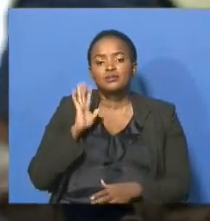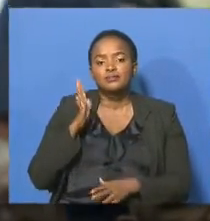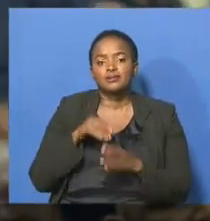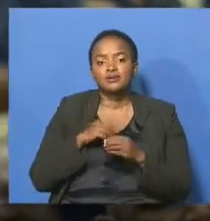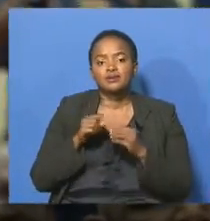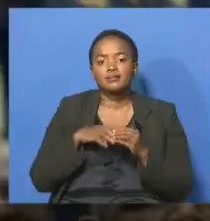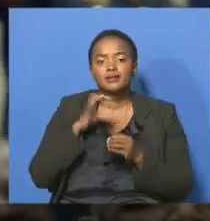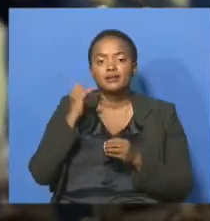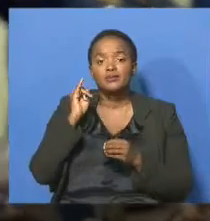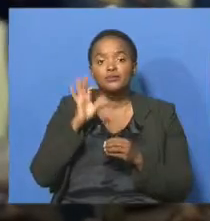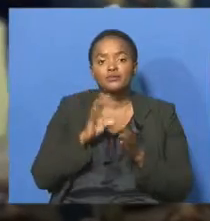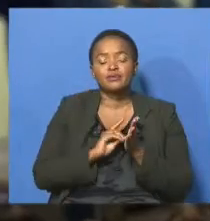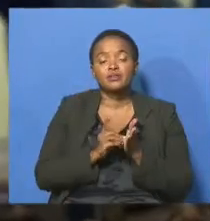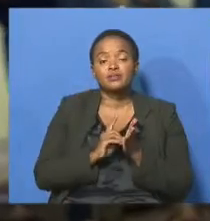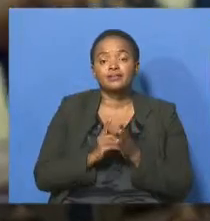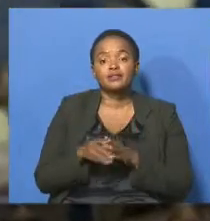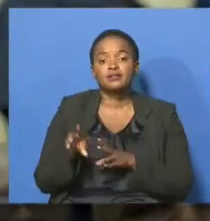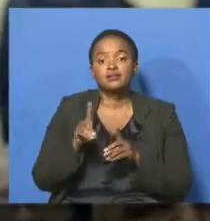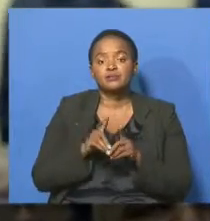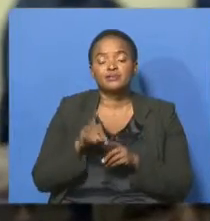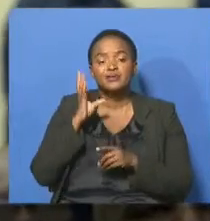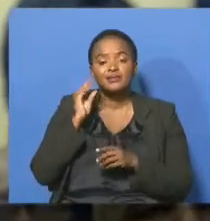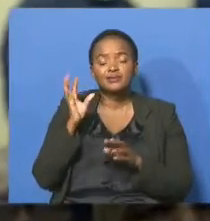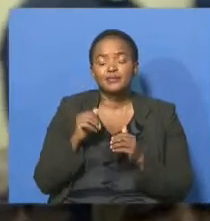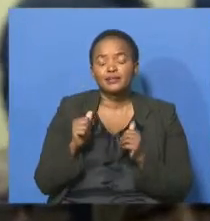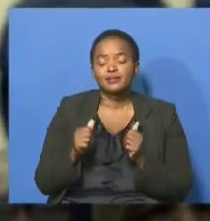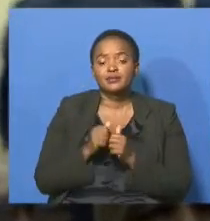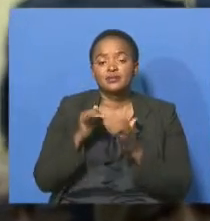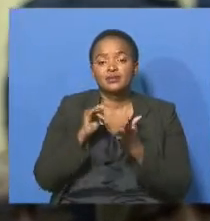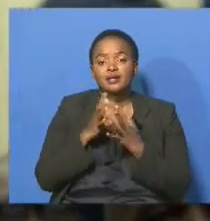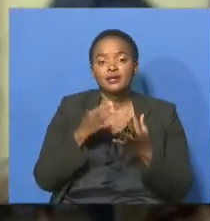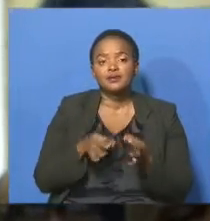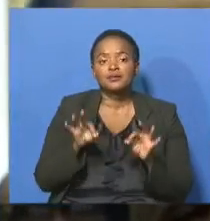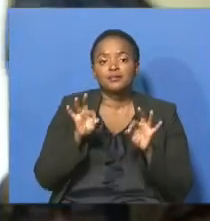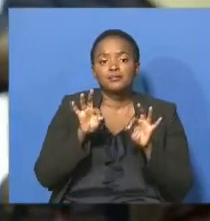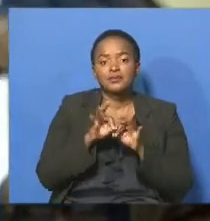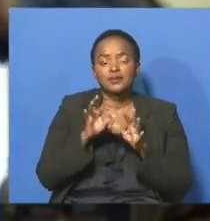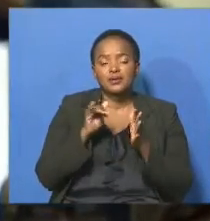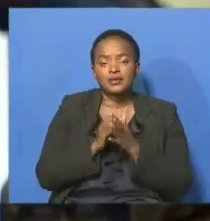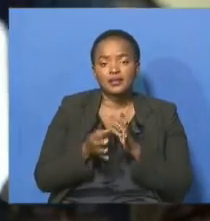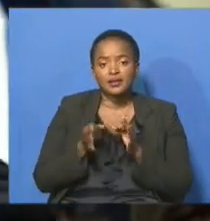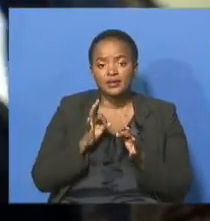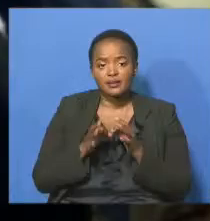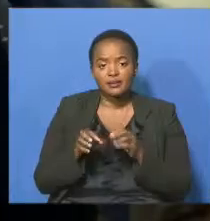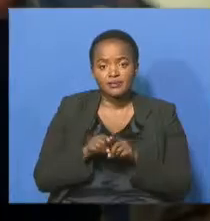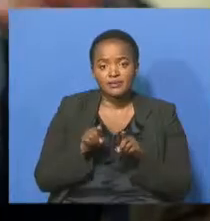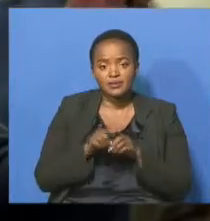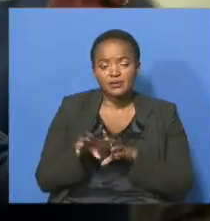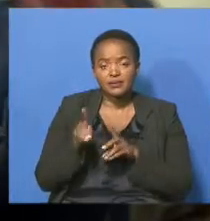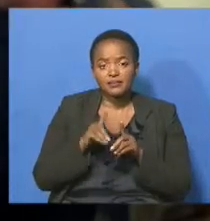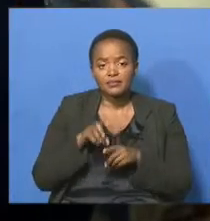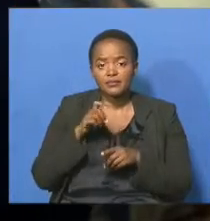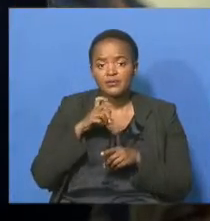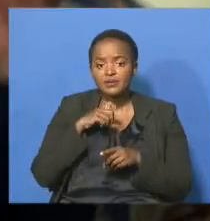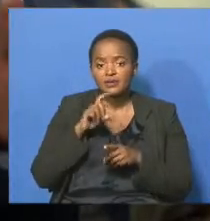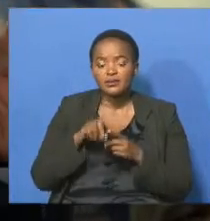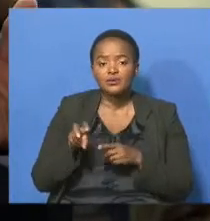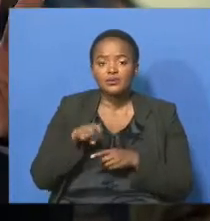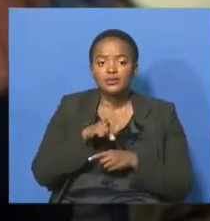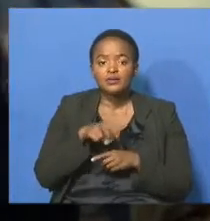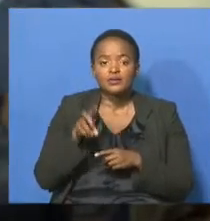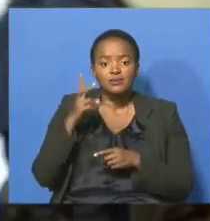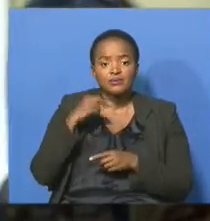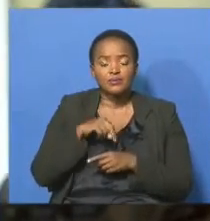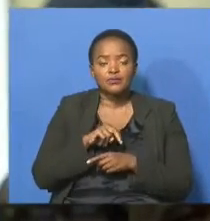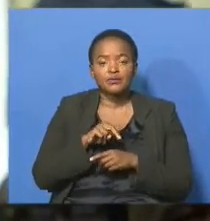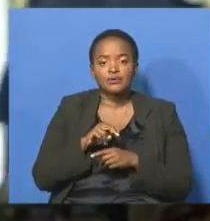gore ba na le bogole ba gatelelwa ke go botlhokwa gore ga ile ba tshwantse gore ba ye go dipateleng go ile gore ba ka go